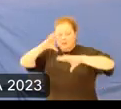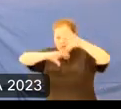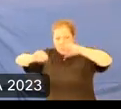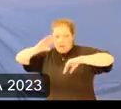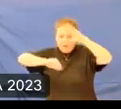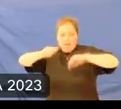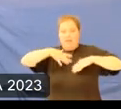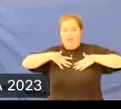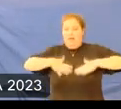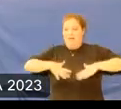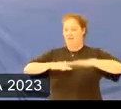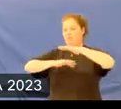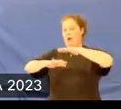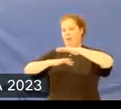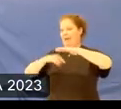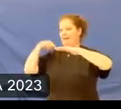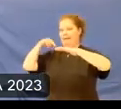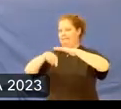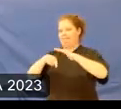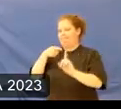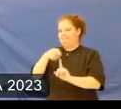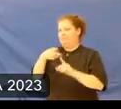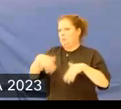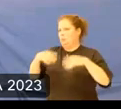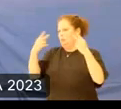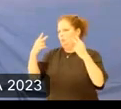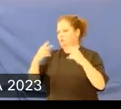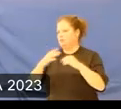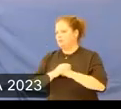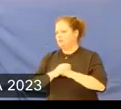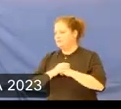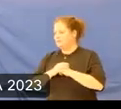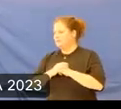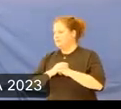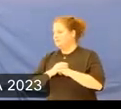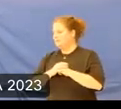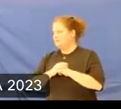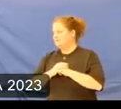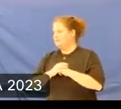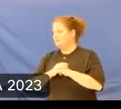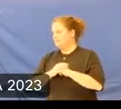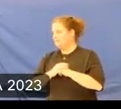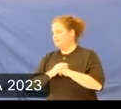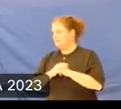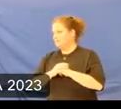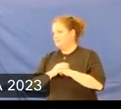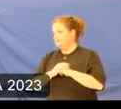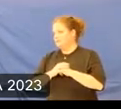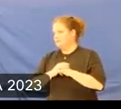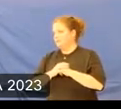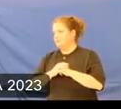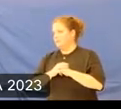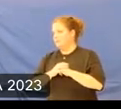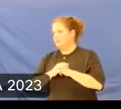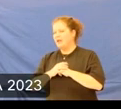wanted to just end on was the point that I think we really are custodians of fundamental knowledge about